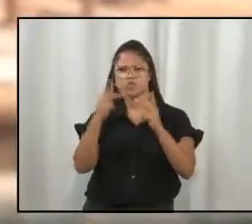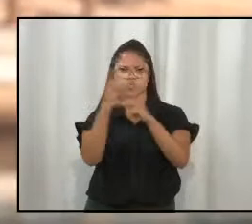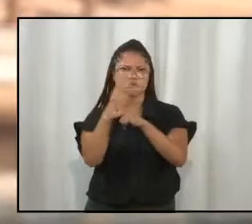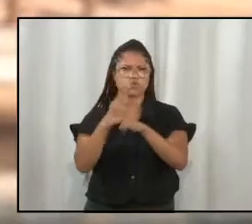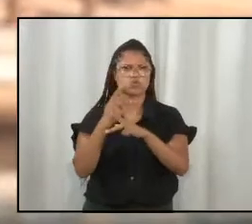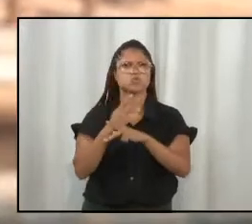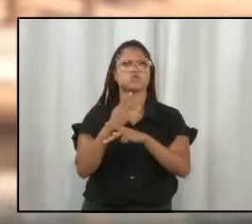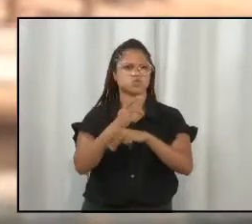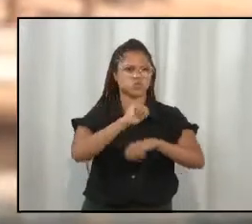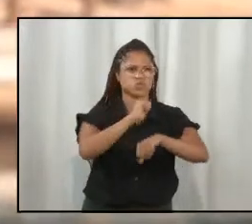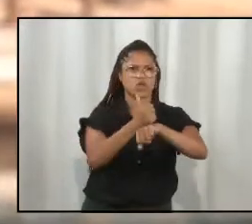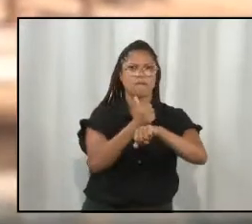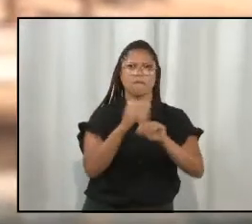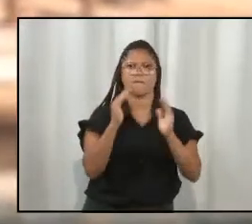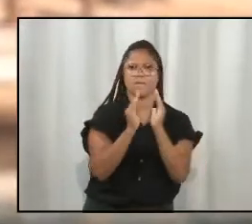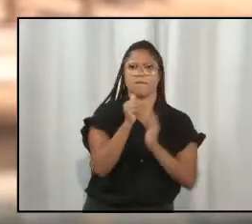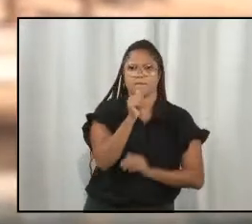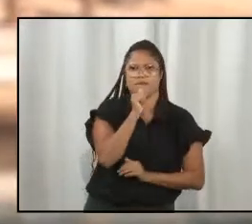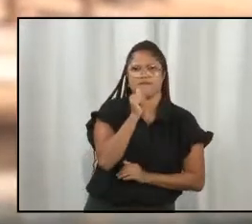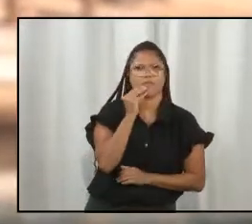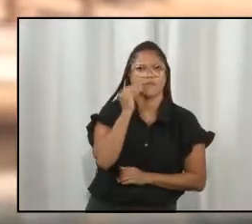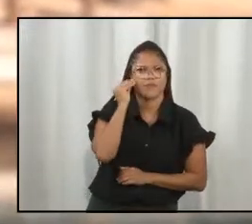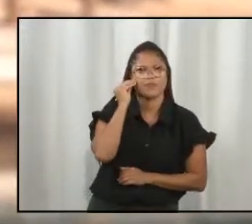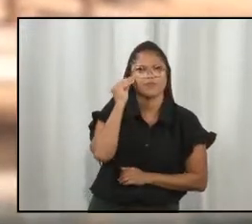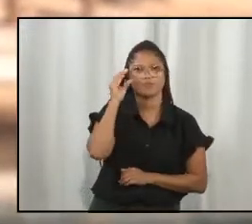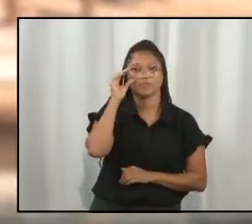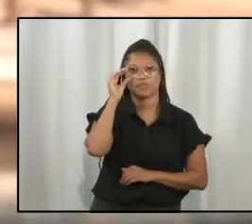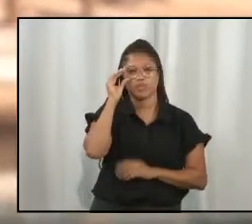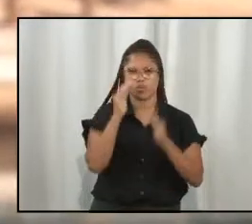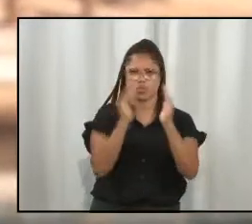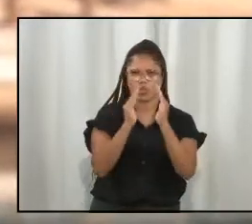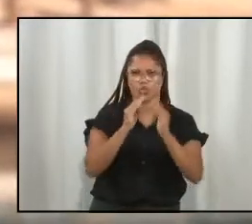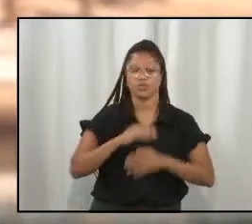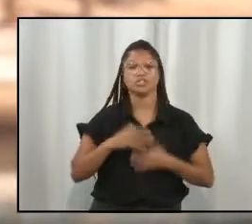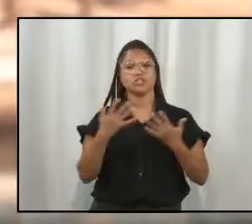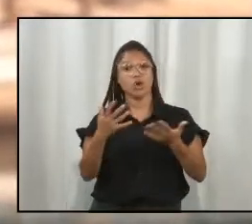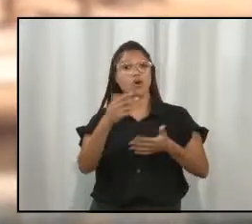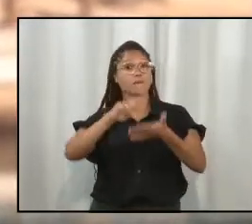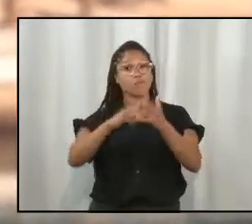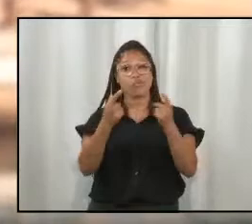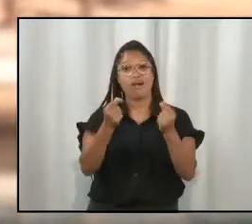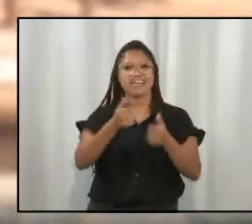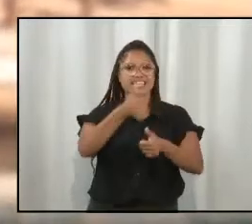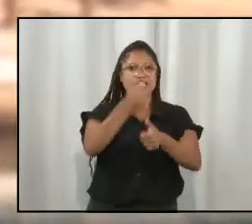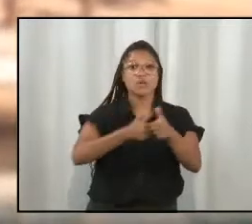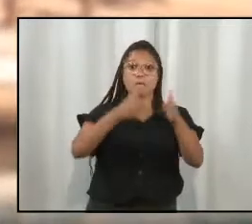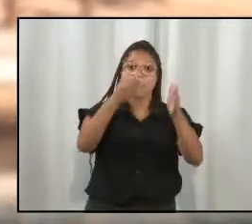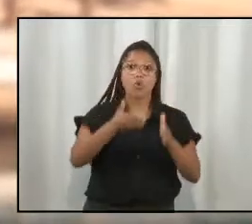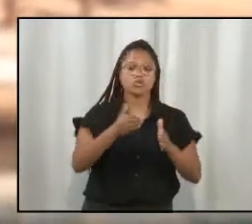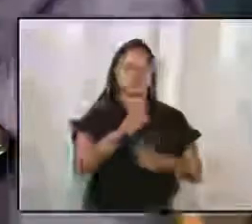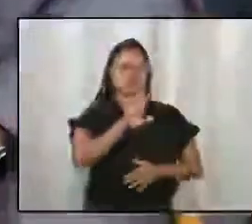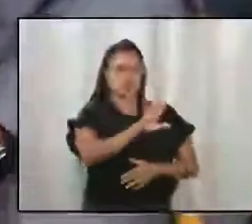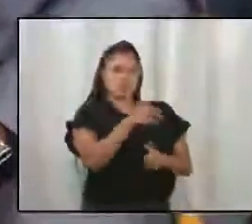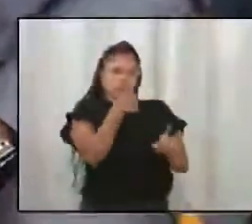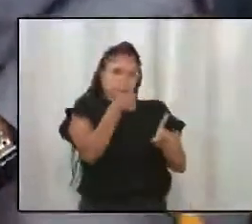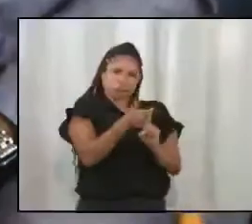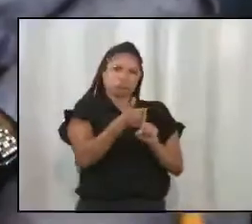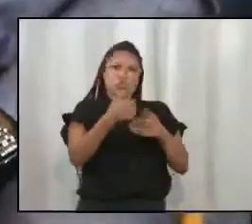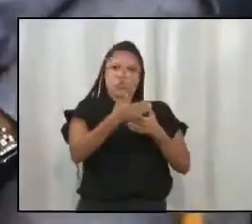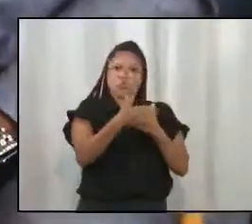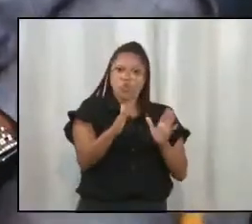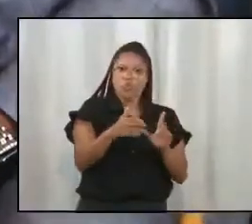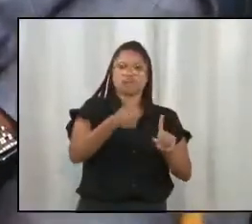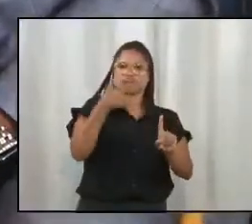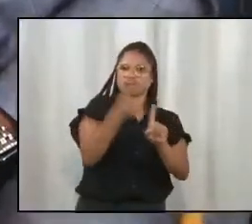sites. Non-congregate, which really means every participant gets their own room, their own private restroom, and